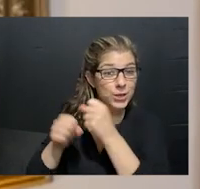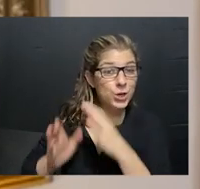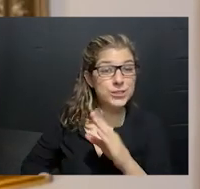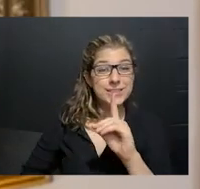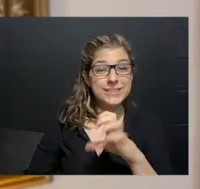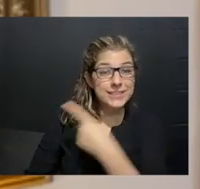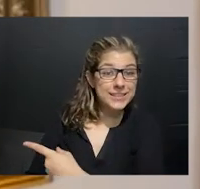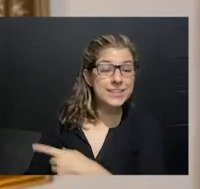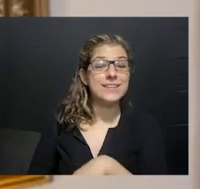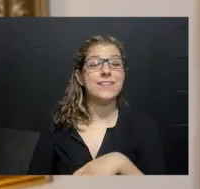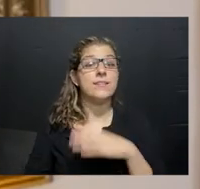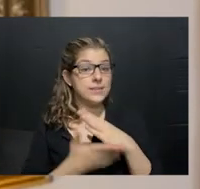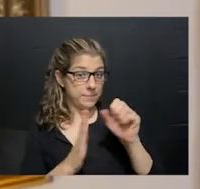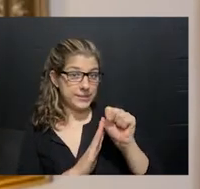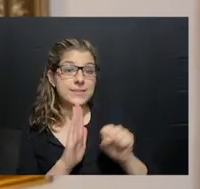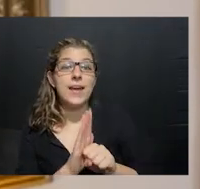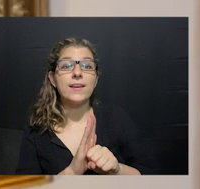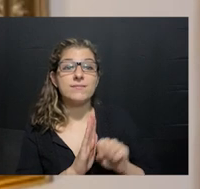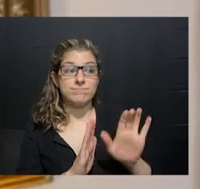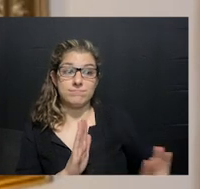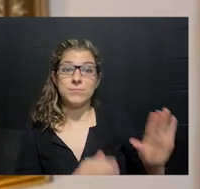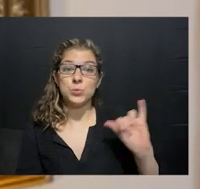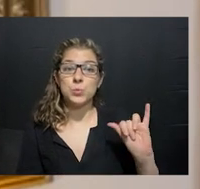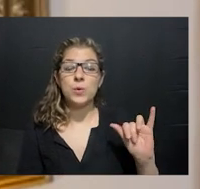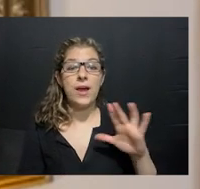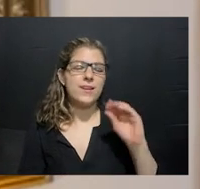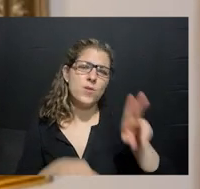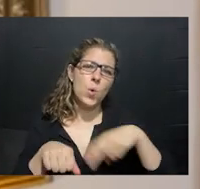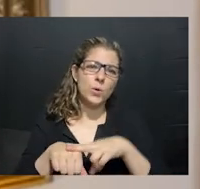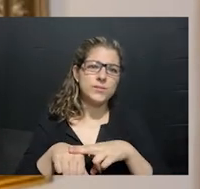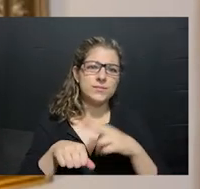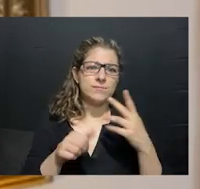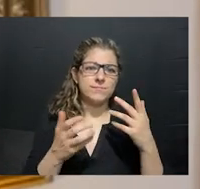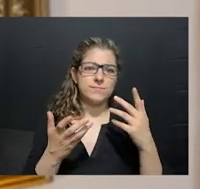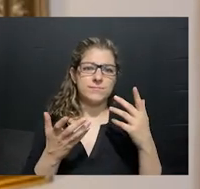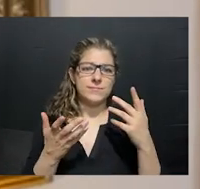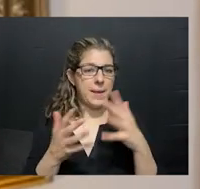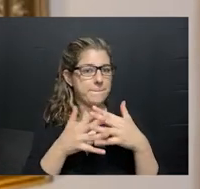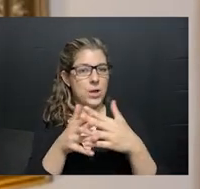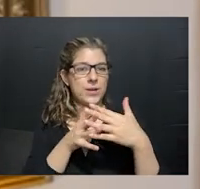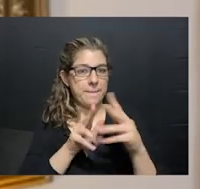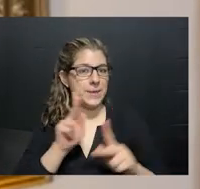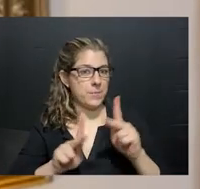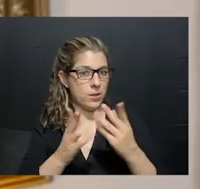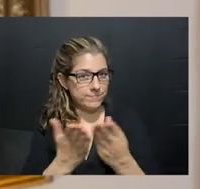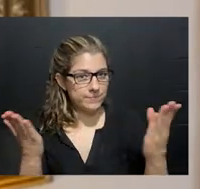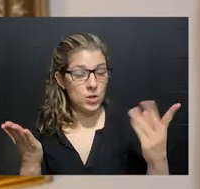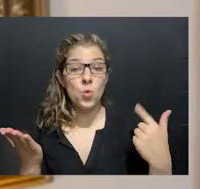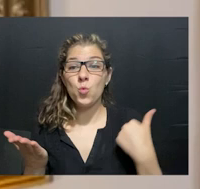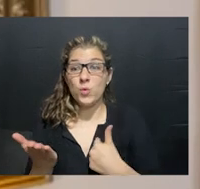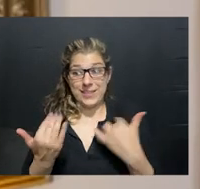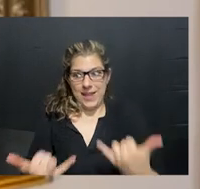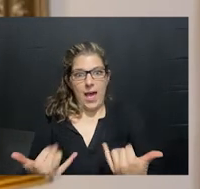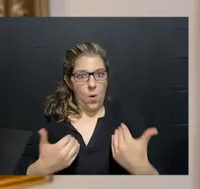Washington, D.C., in some state legislatures across the country, and of course, to the American people, we have